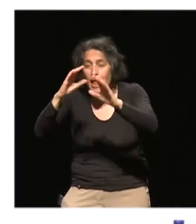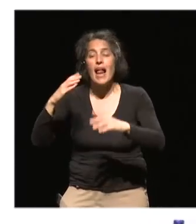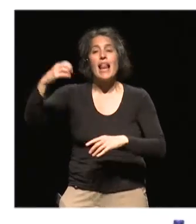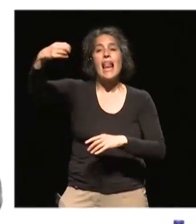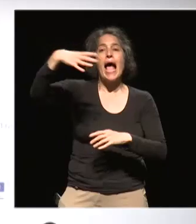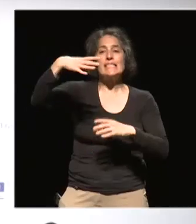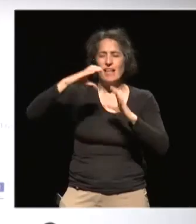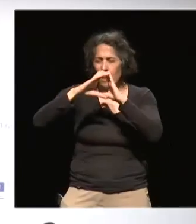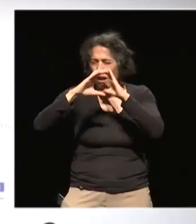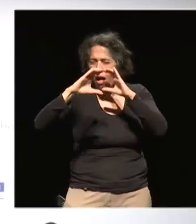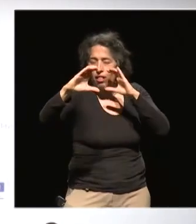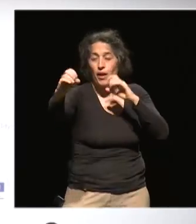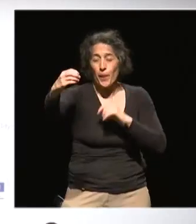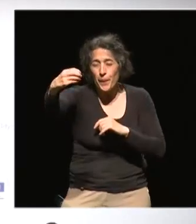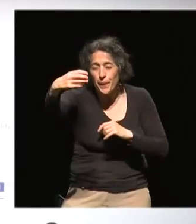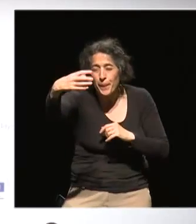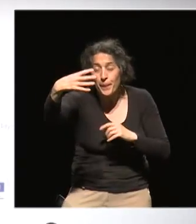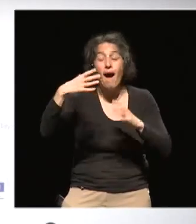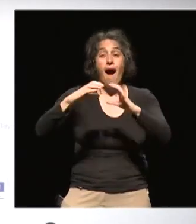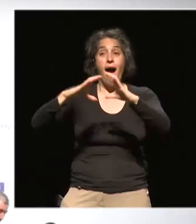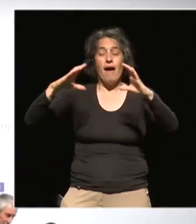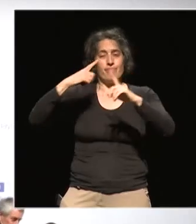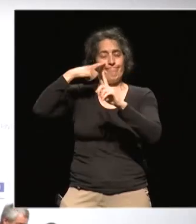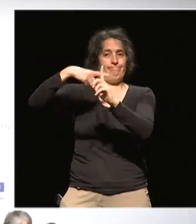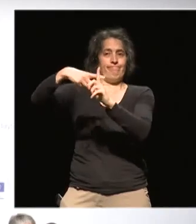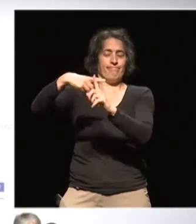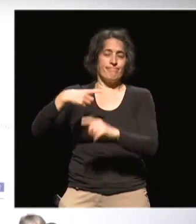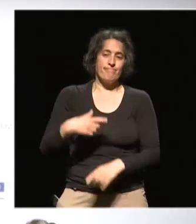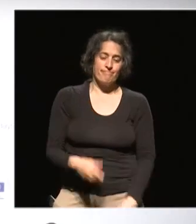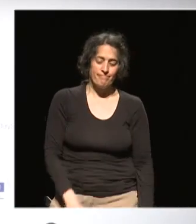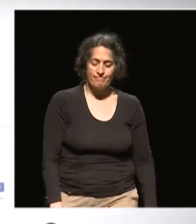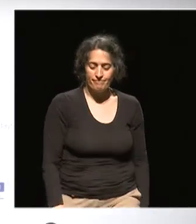you. Light at the end of the tunnel. I'm sorry to close you down a little bit. Have you got to go with the annual report?